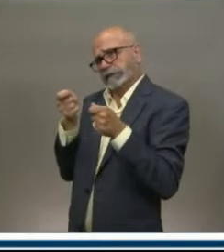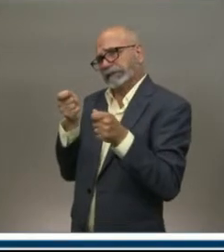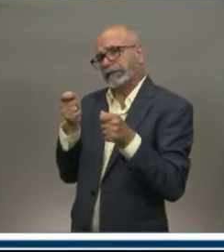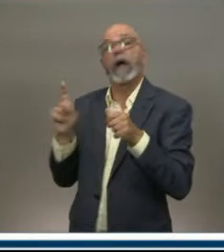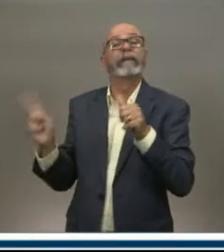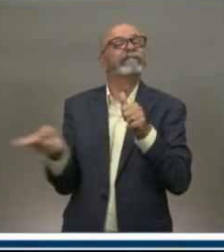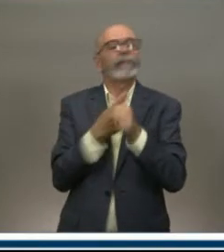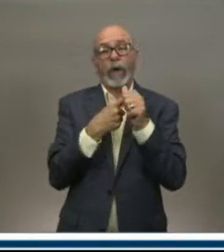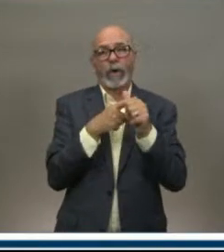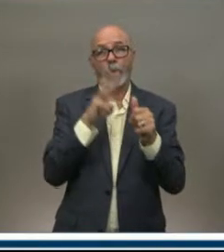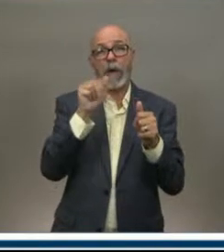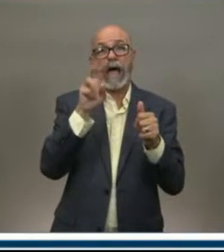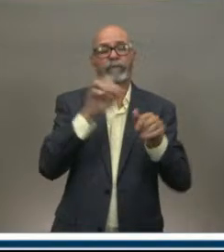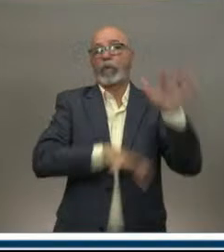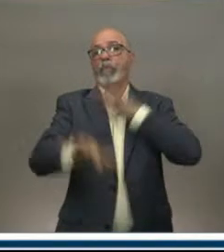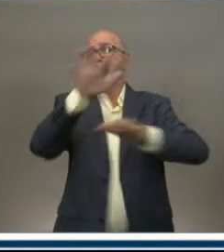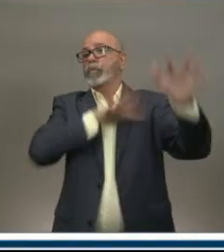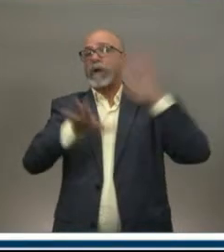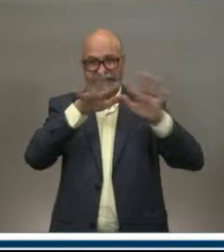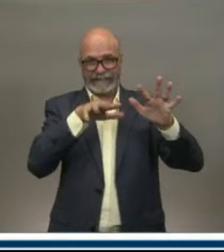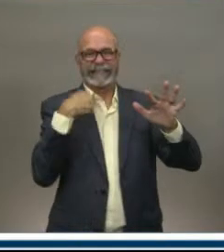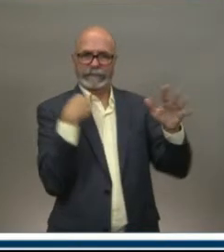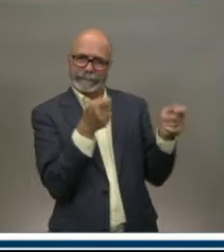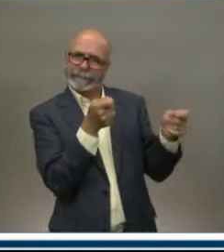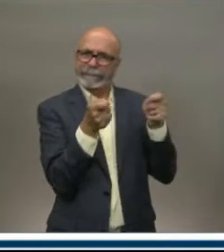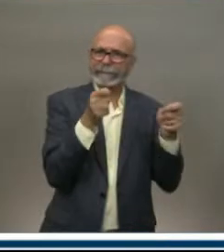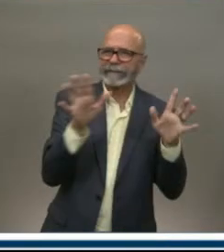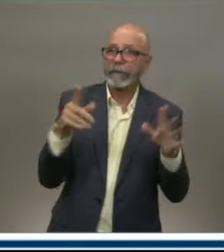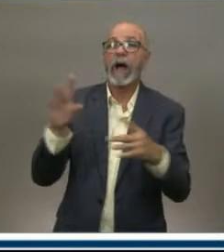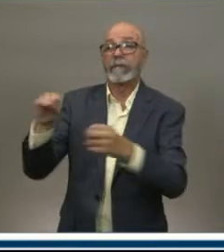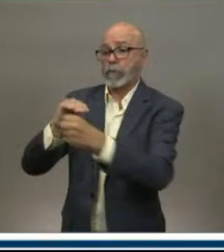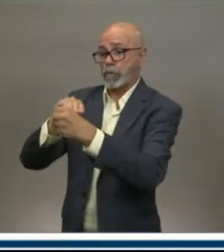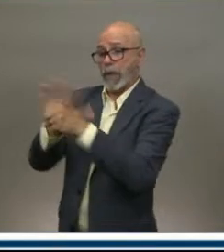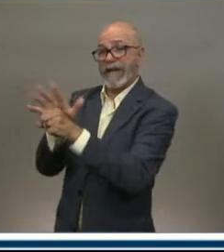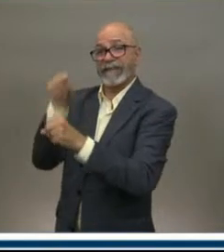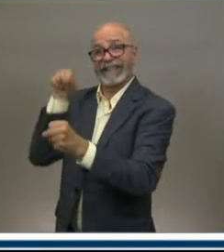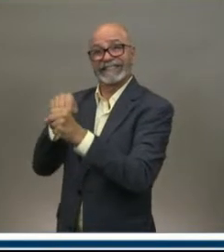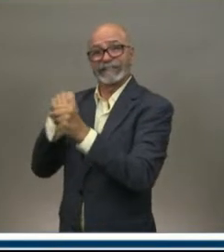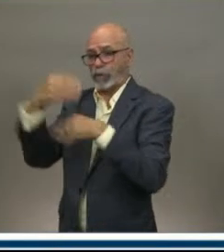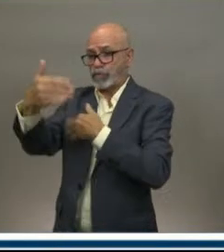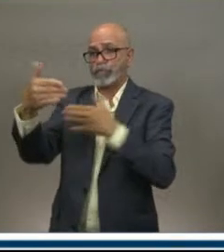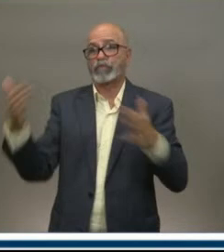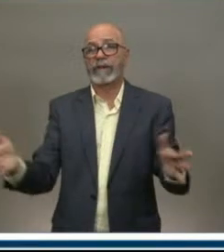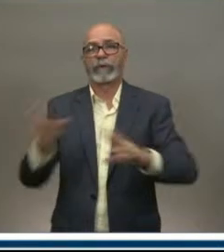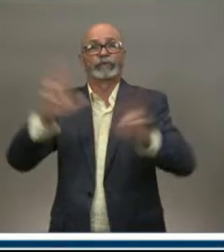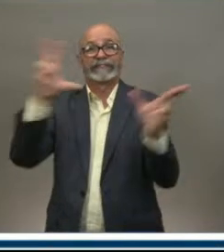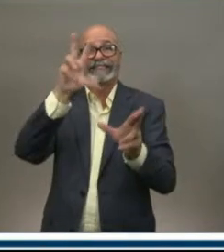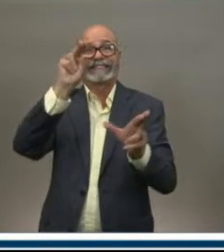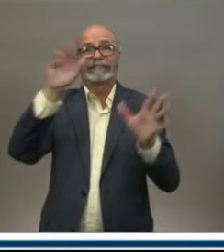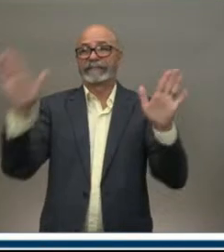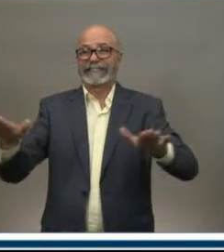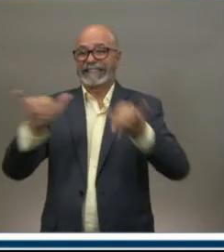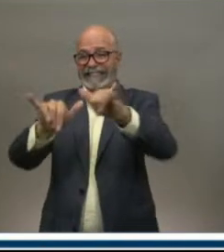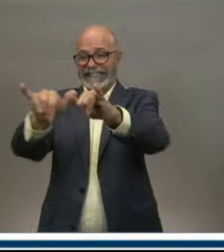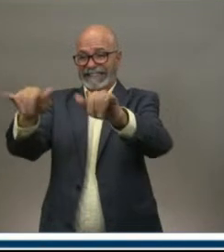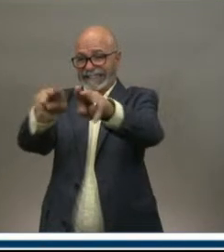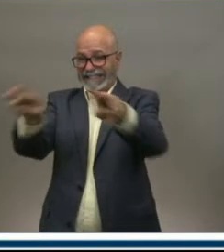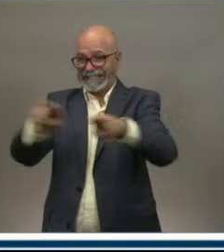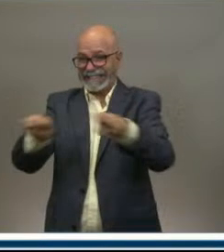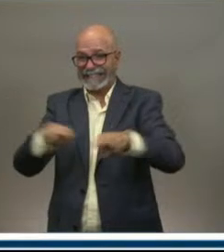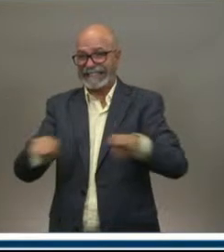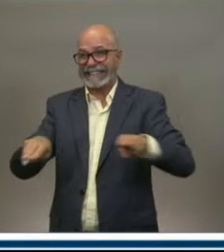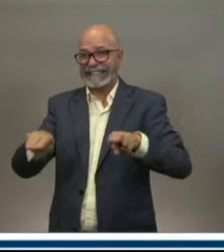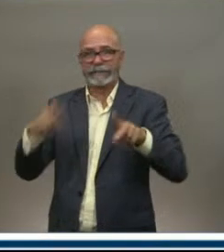a COVID ward so they could respond. I believe it was about 30 beds that they were working to support an